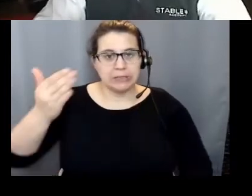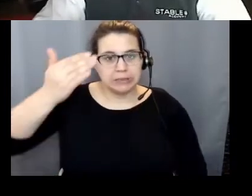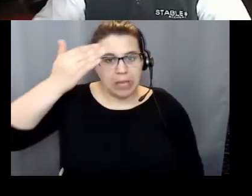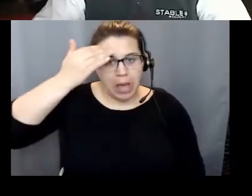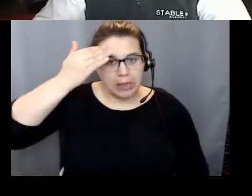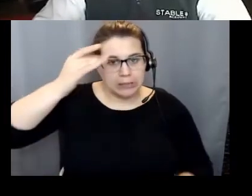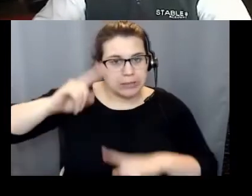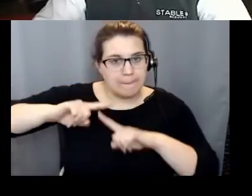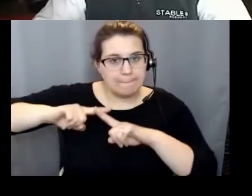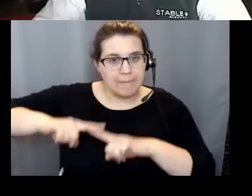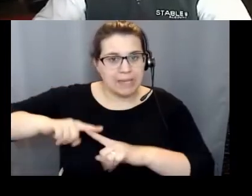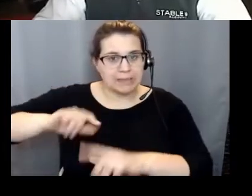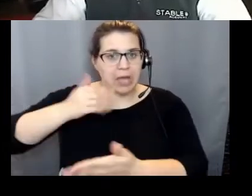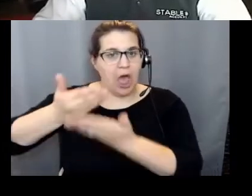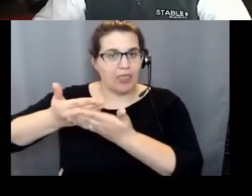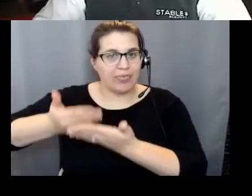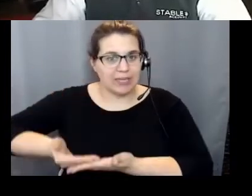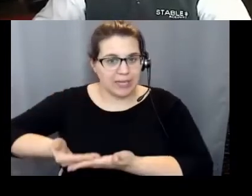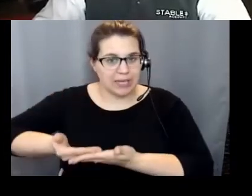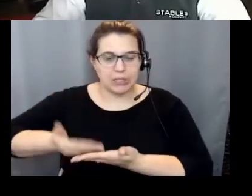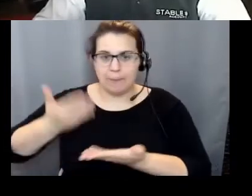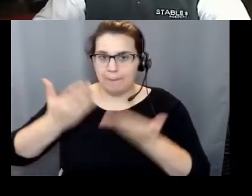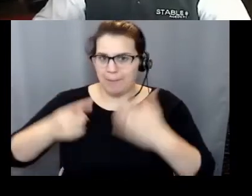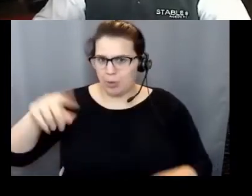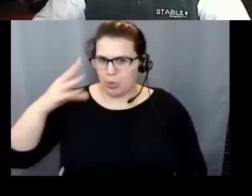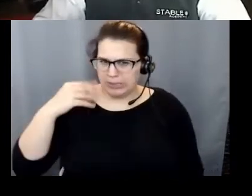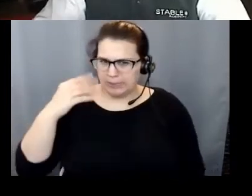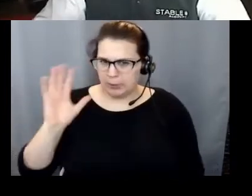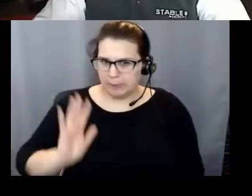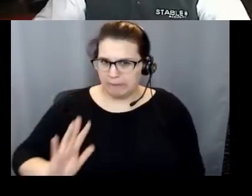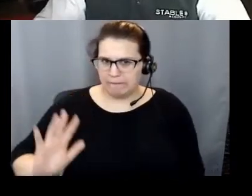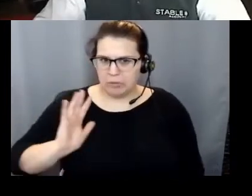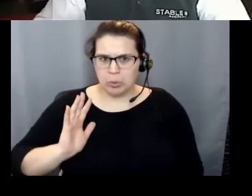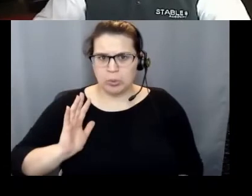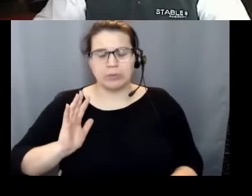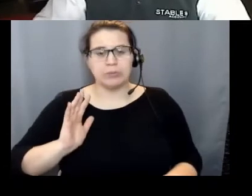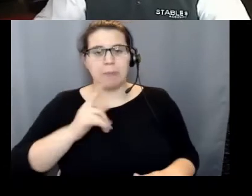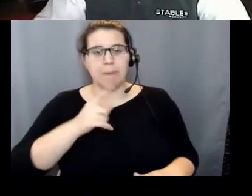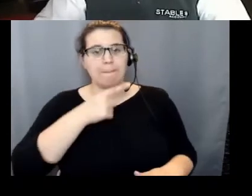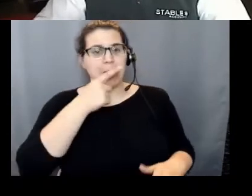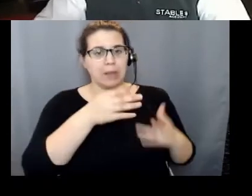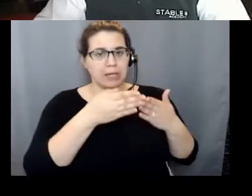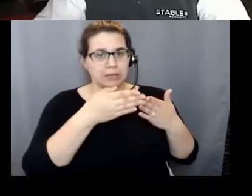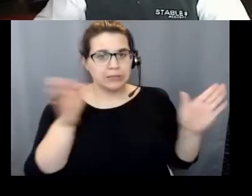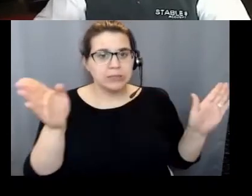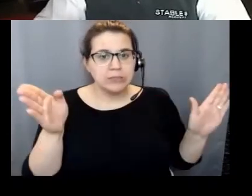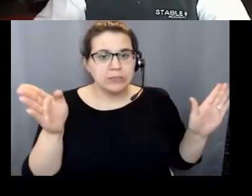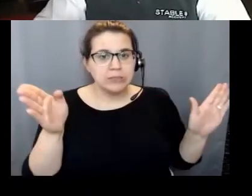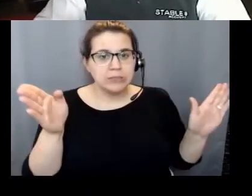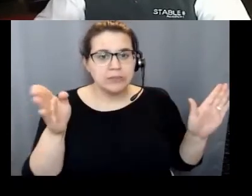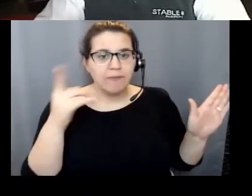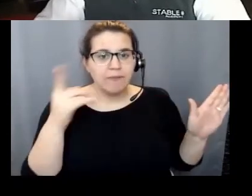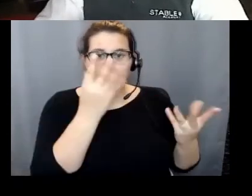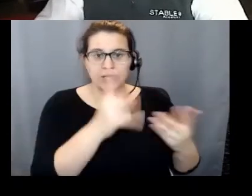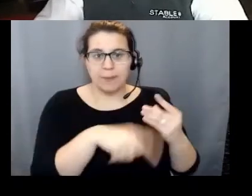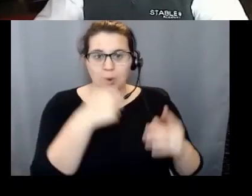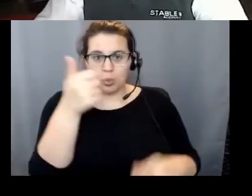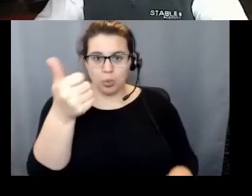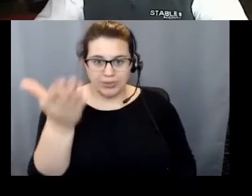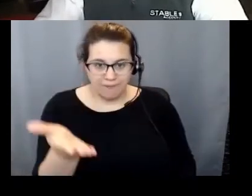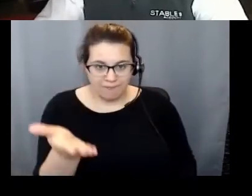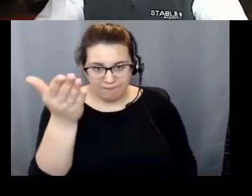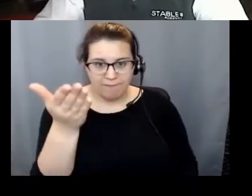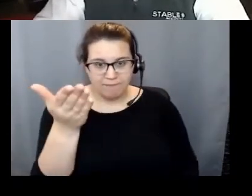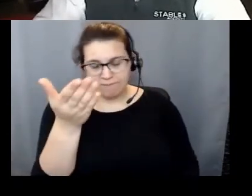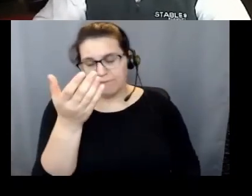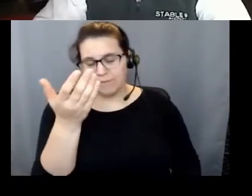you may have gone through this before. Essentially, it searches publicly for certain pieces of information about you, in this case,